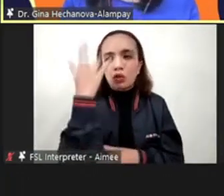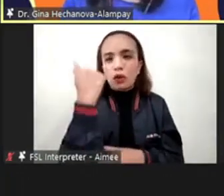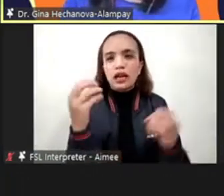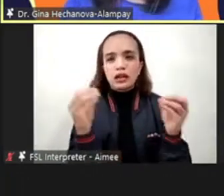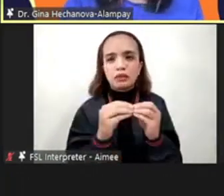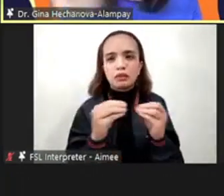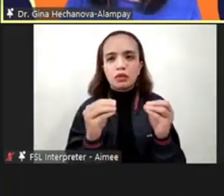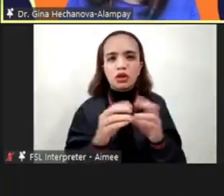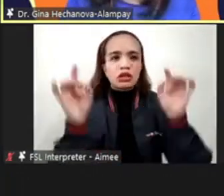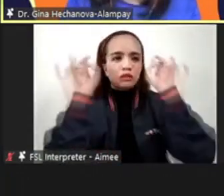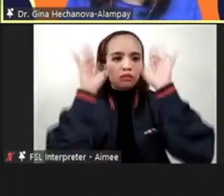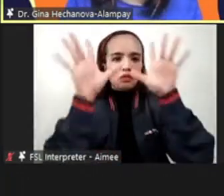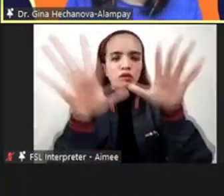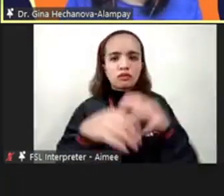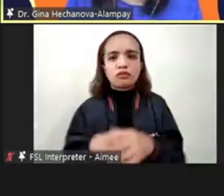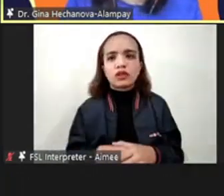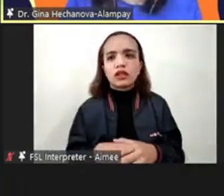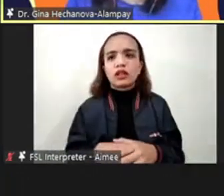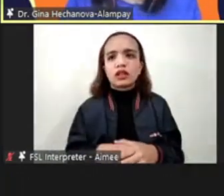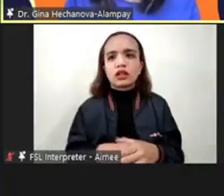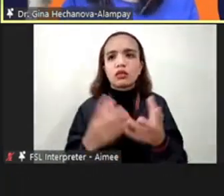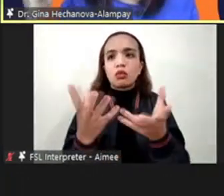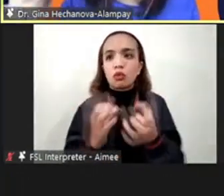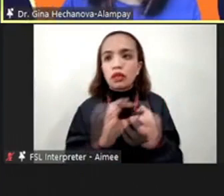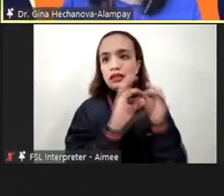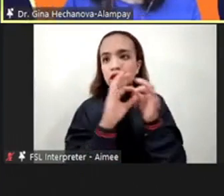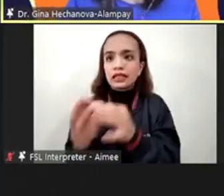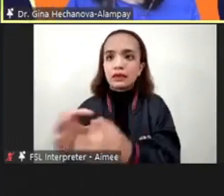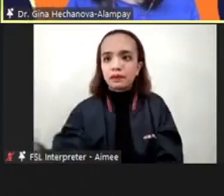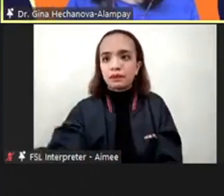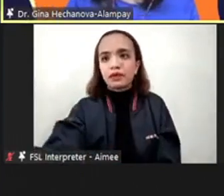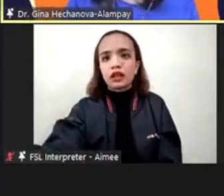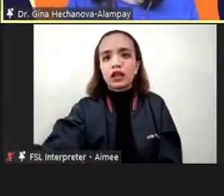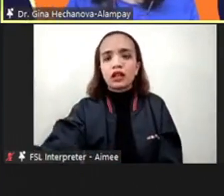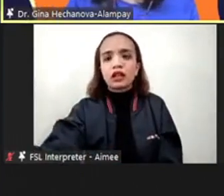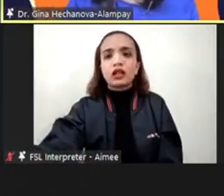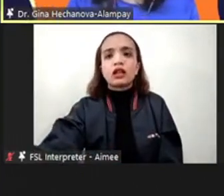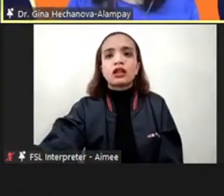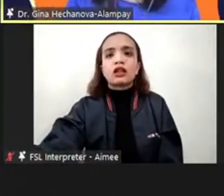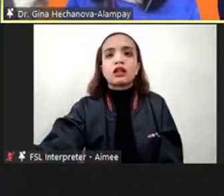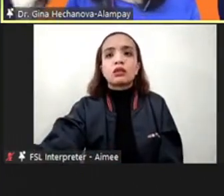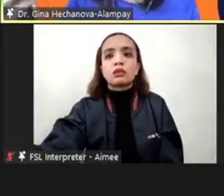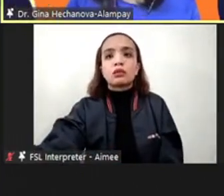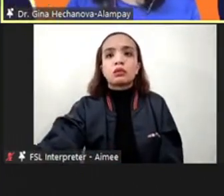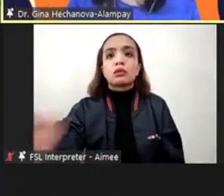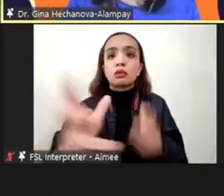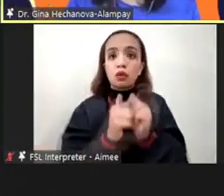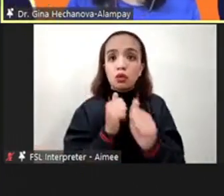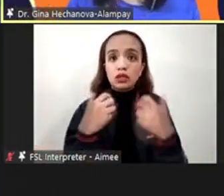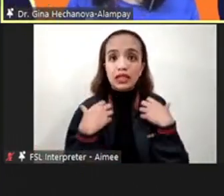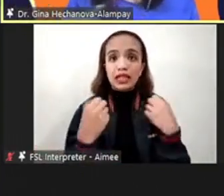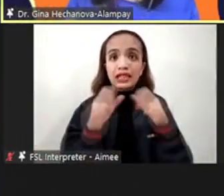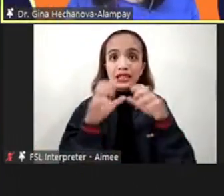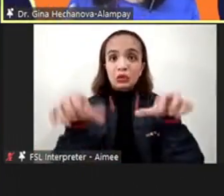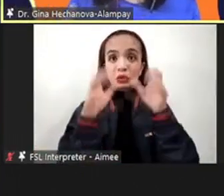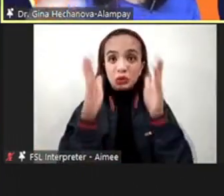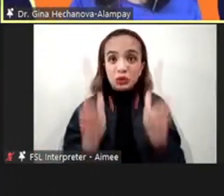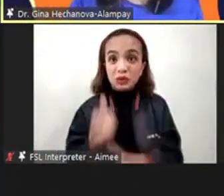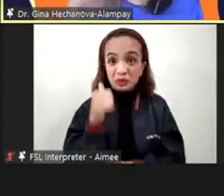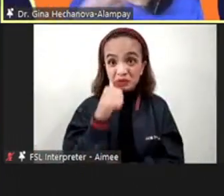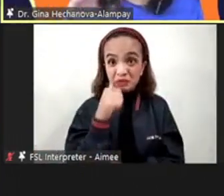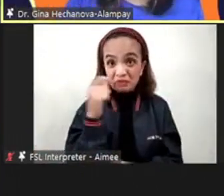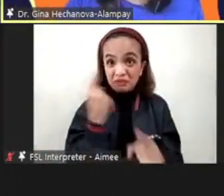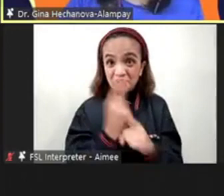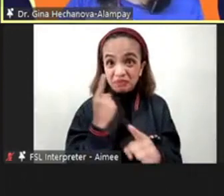risk. And I wanted to link it to healthcare workers, kasi karamihan ng healthcare worker natin ay babae, right? And so